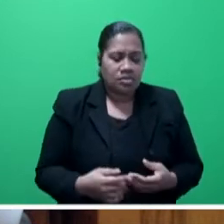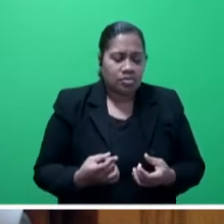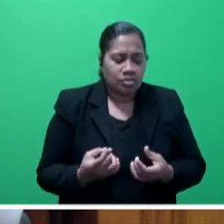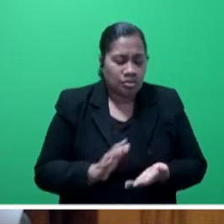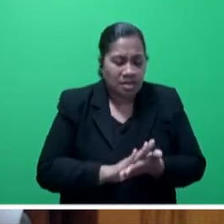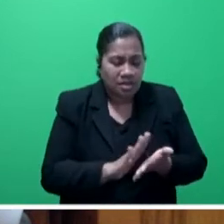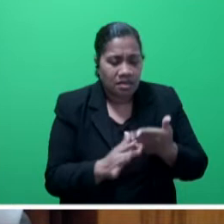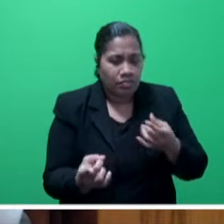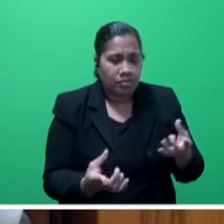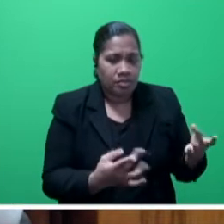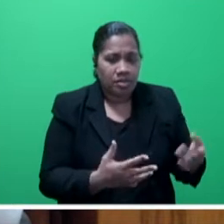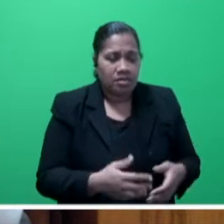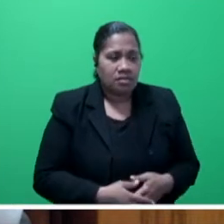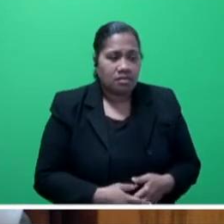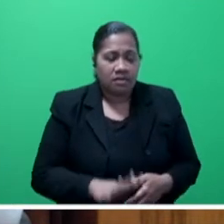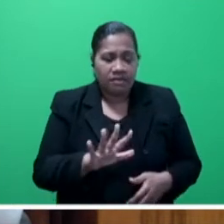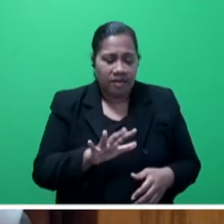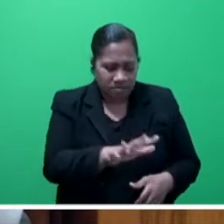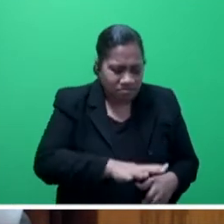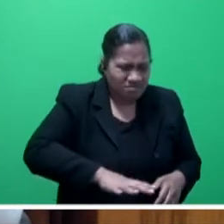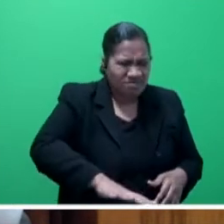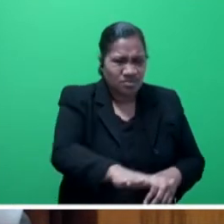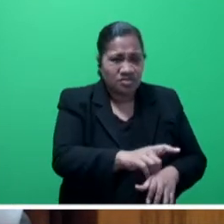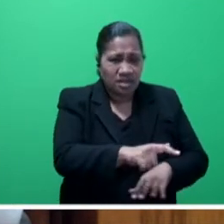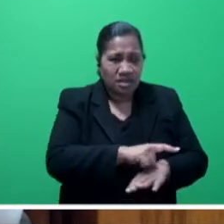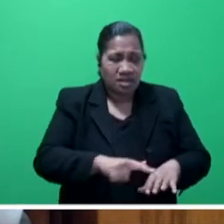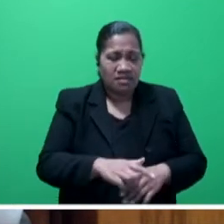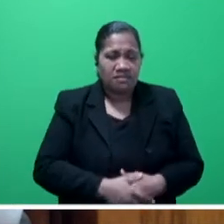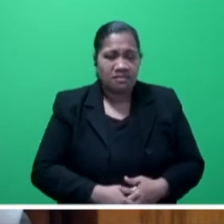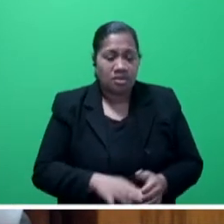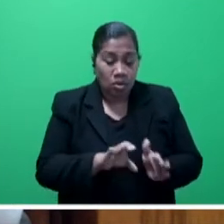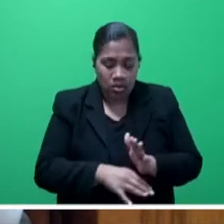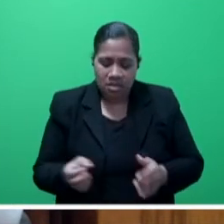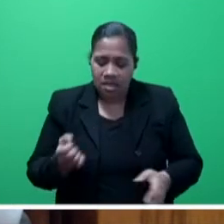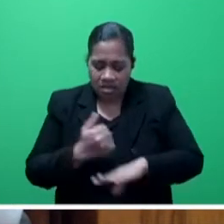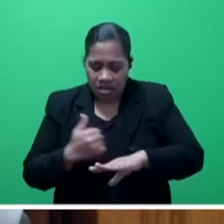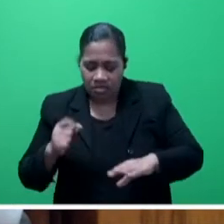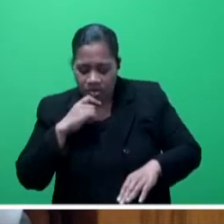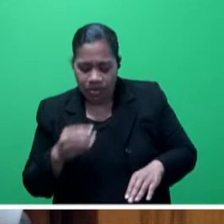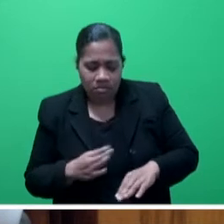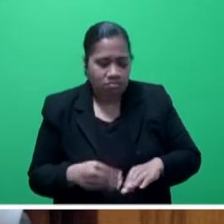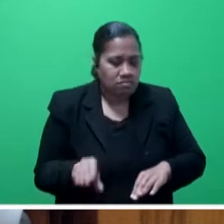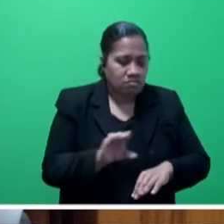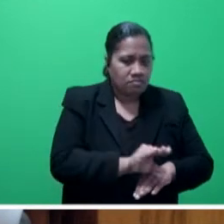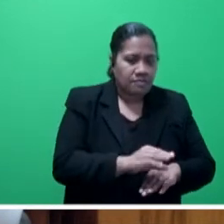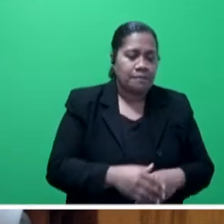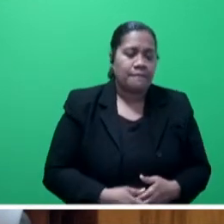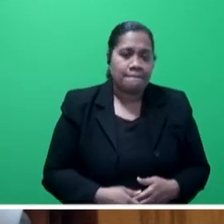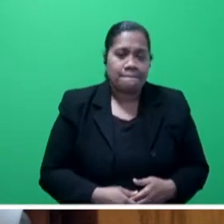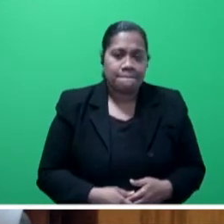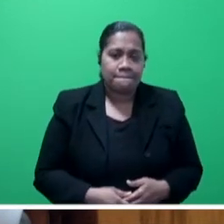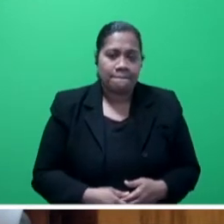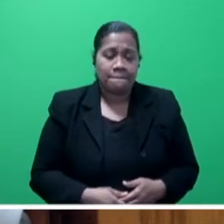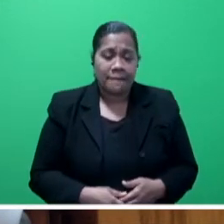at 9/10 of the cost being contributed by government, Mr. Speaker said. Mr. Speaker said, we then have for all the